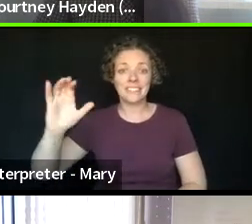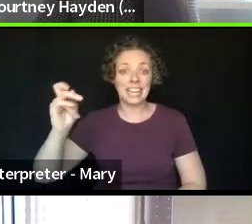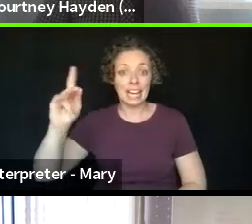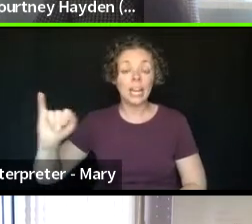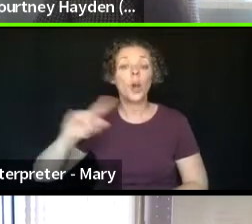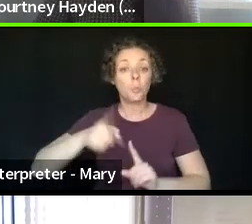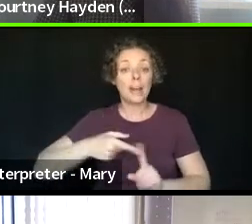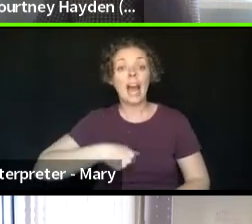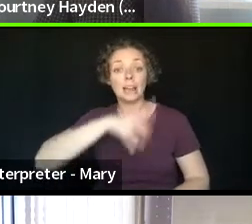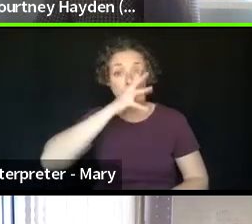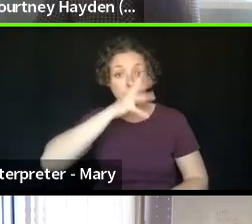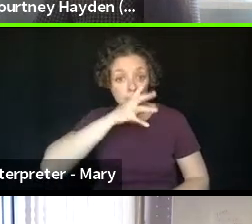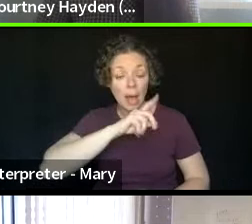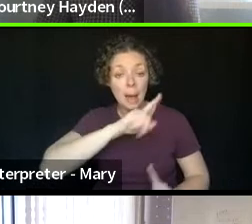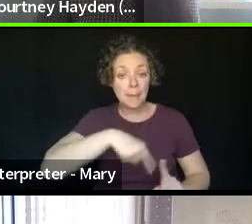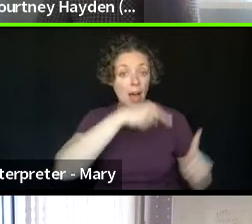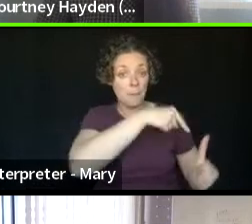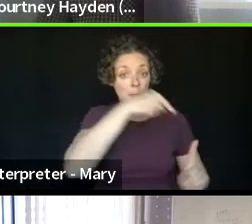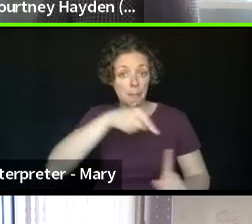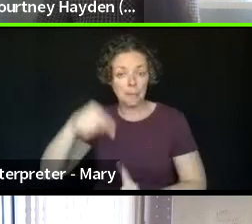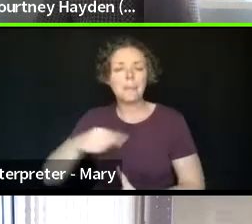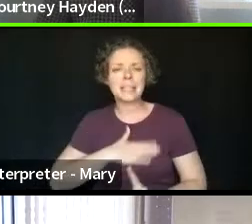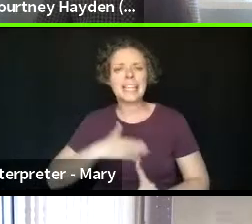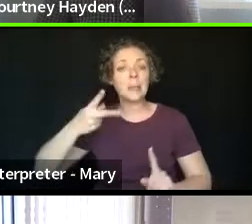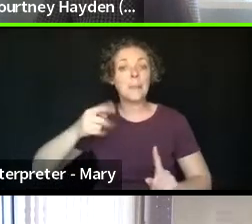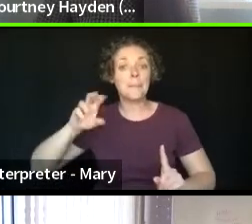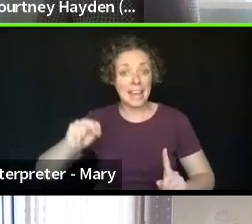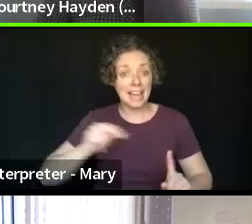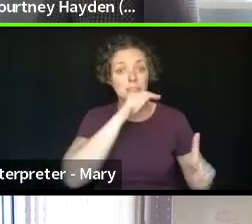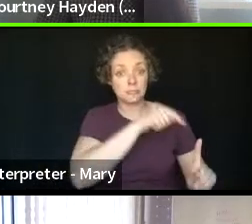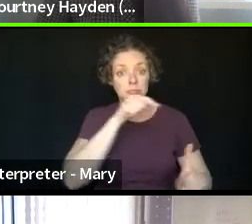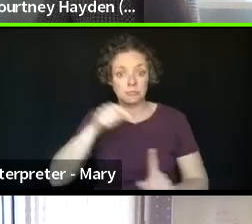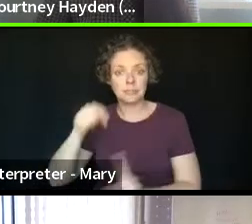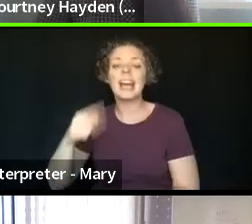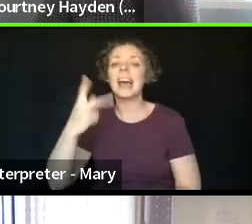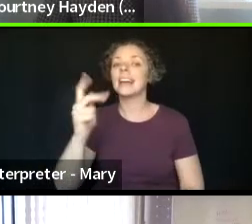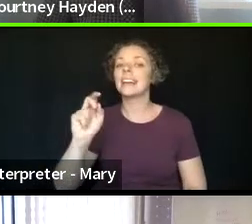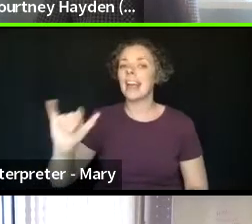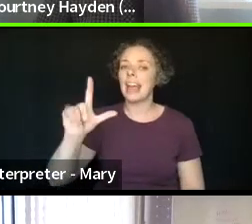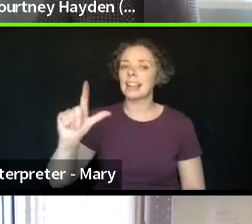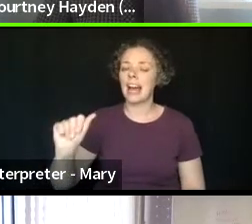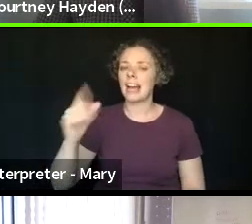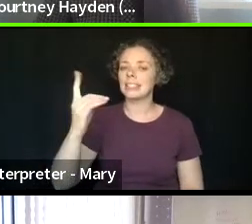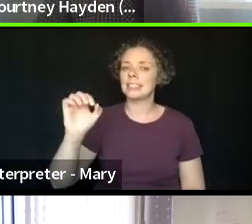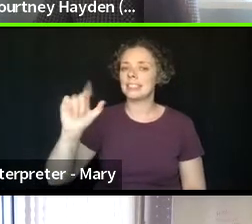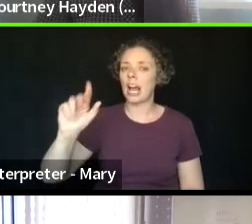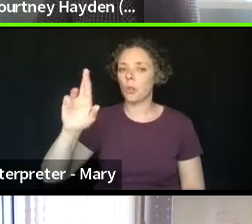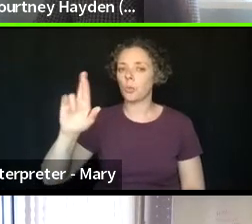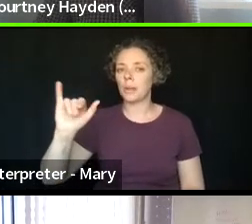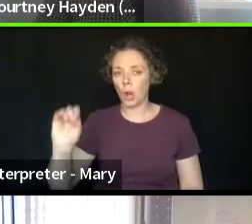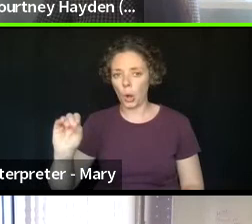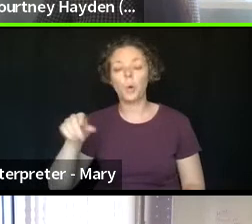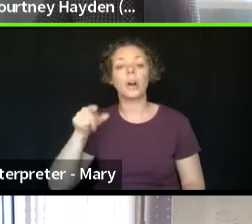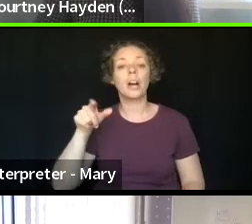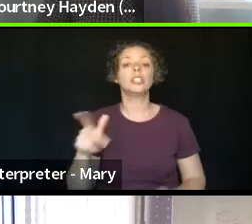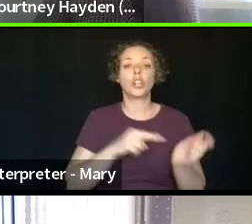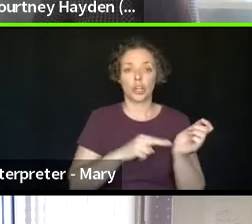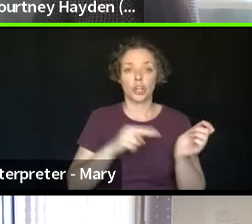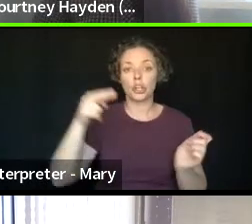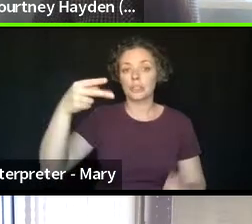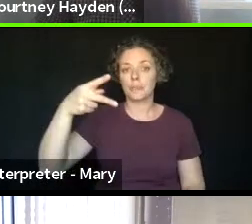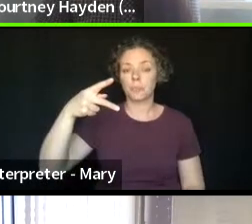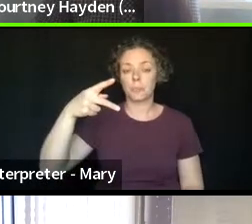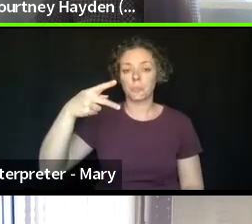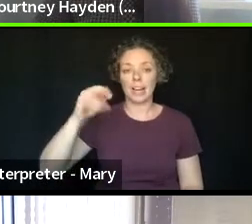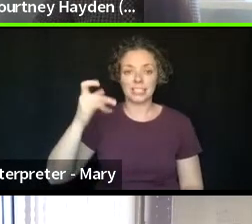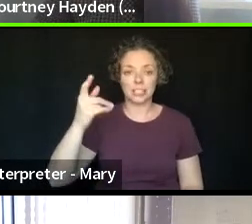who I'm introing. So first we have Kayla Del Rio. Kayla is a nurse practitioner at the University of Kansas who is an HIV